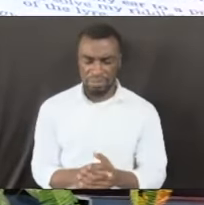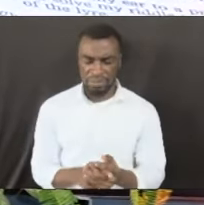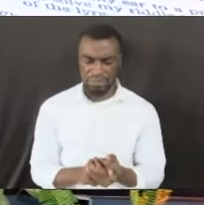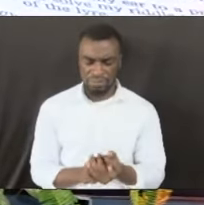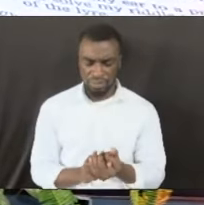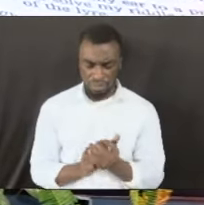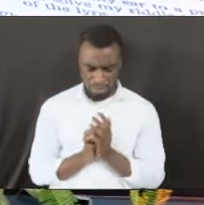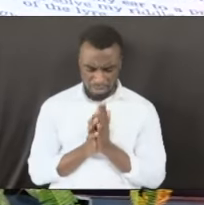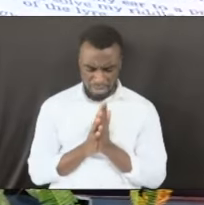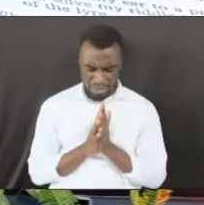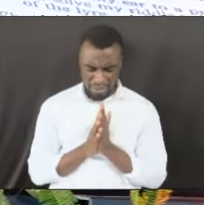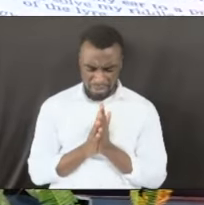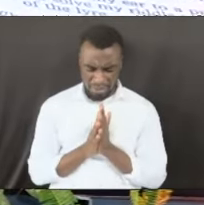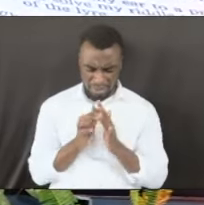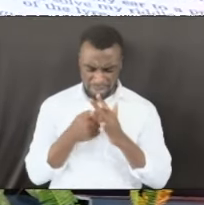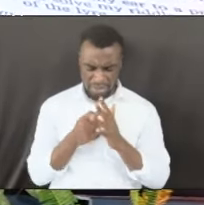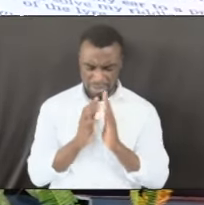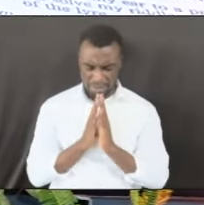Bwana,